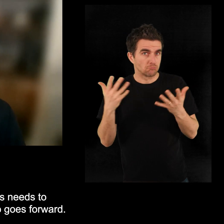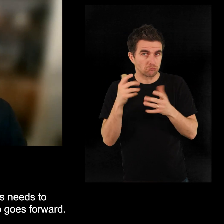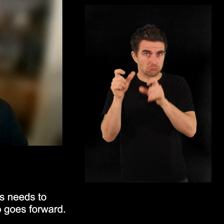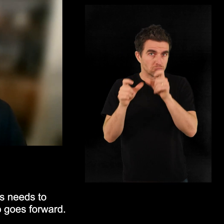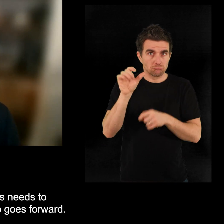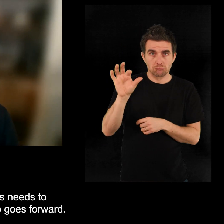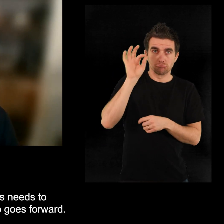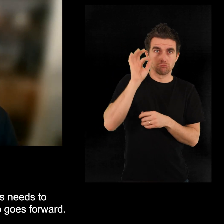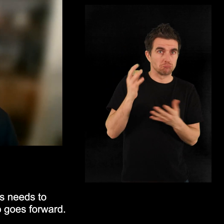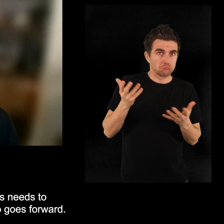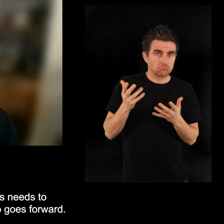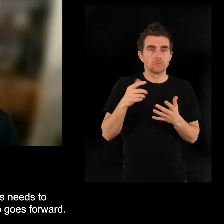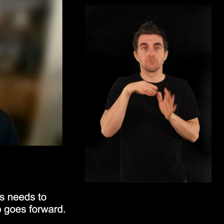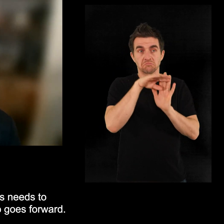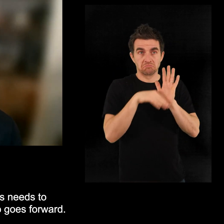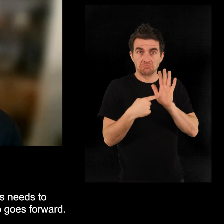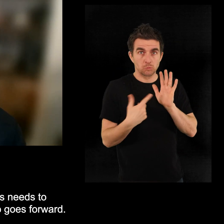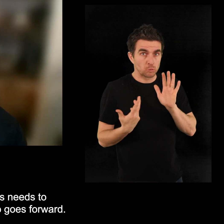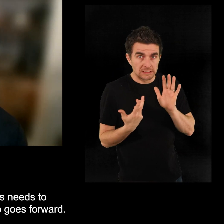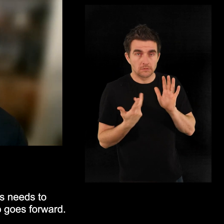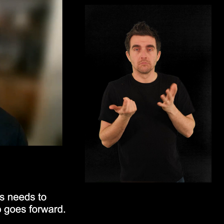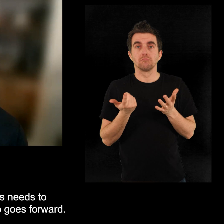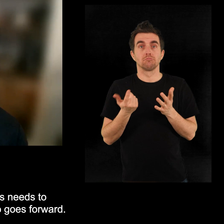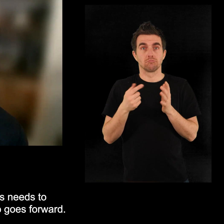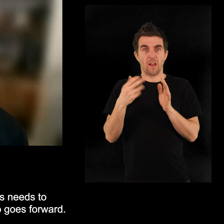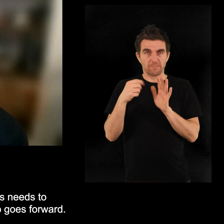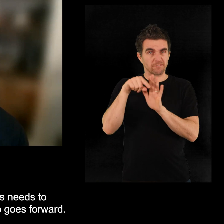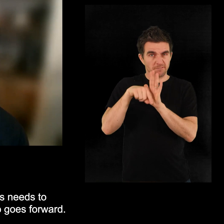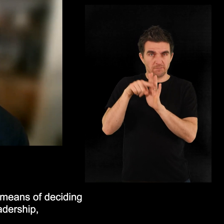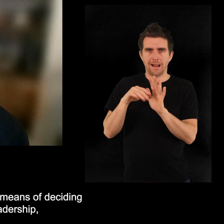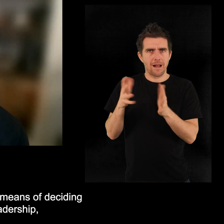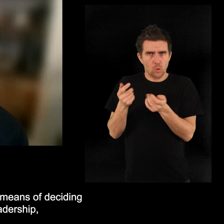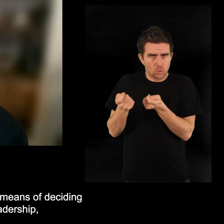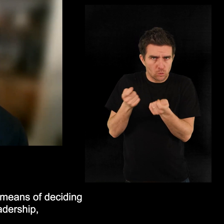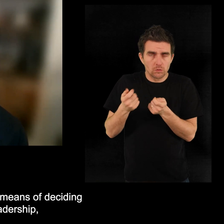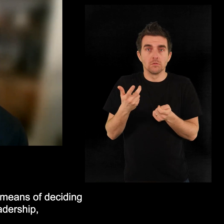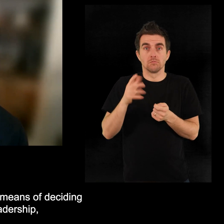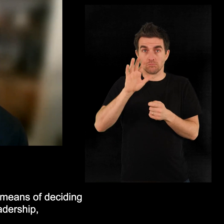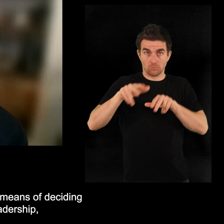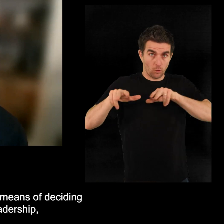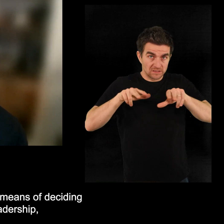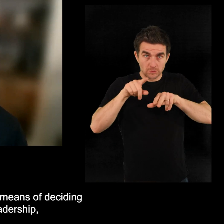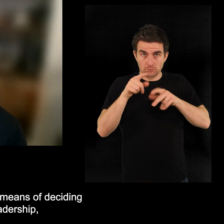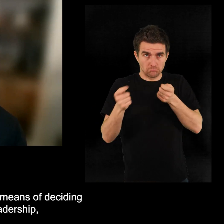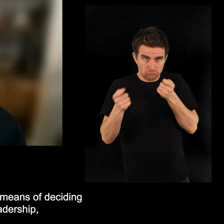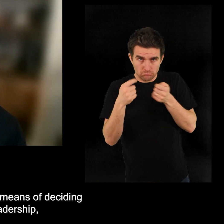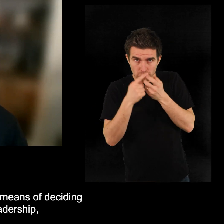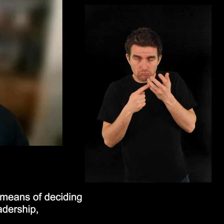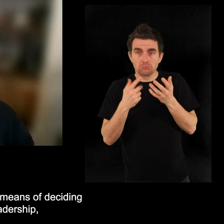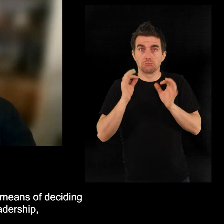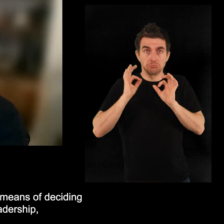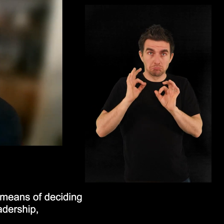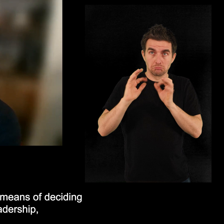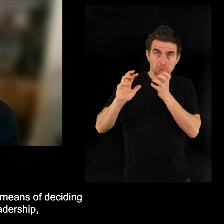what their track record is, needs to be important in deciding who goes forward. But there needs to be some means of deciding all of